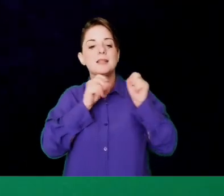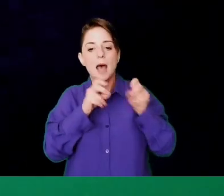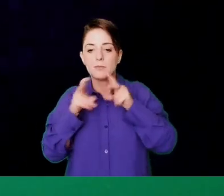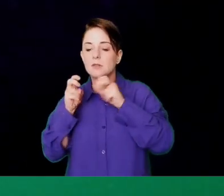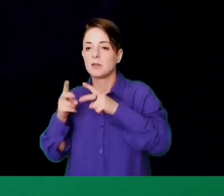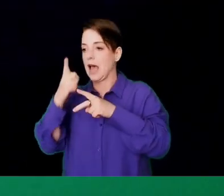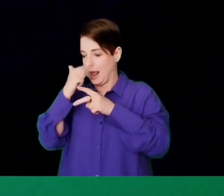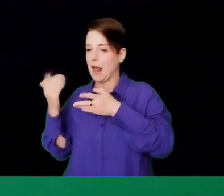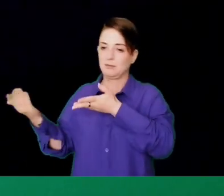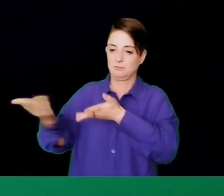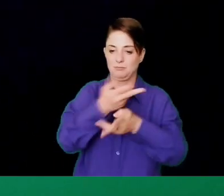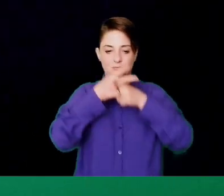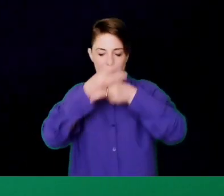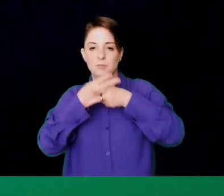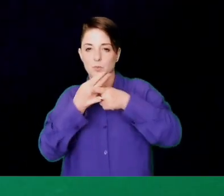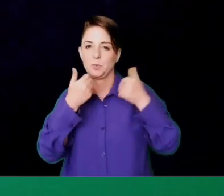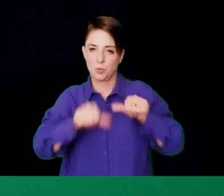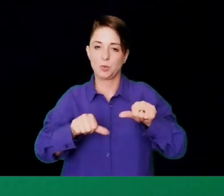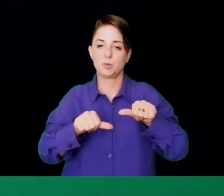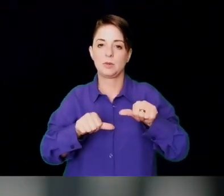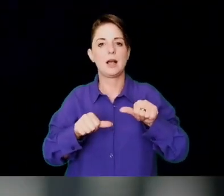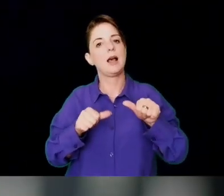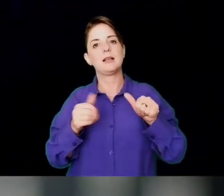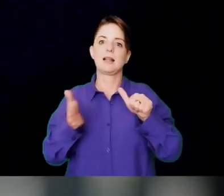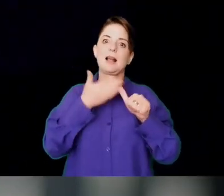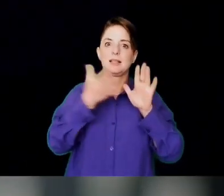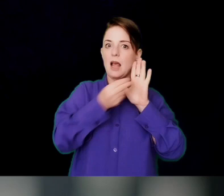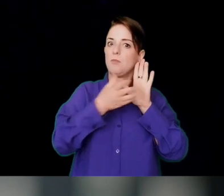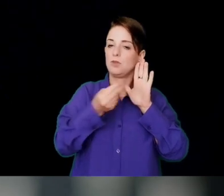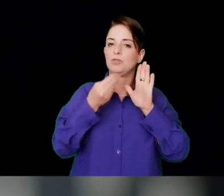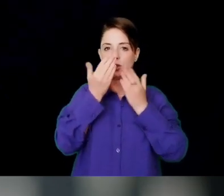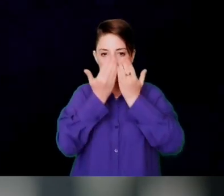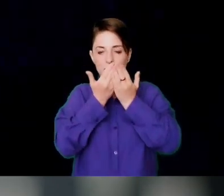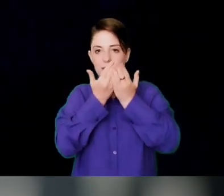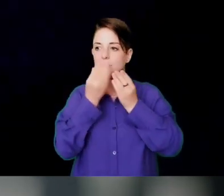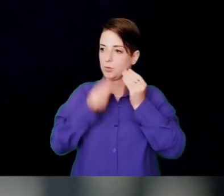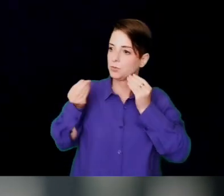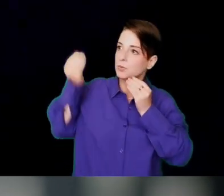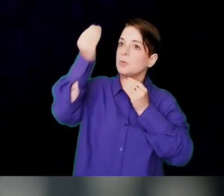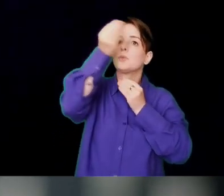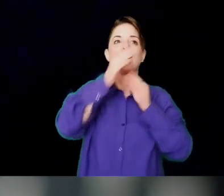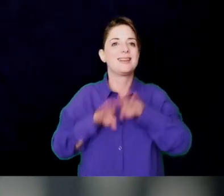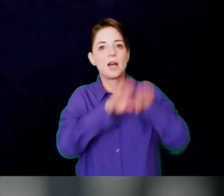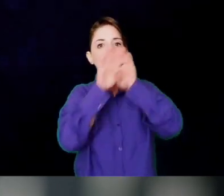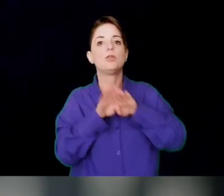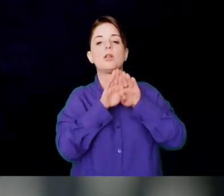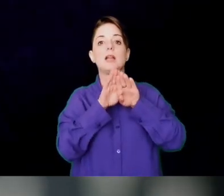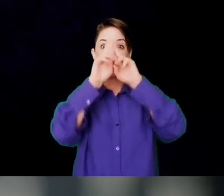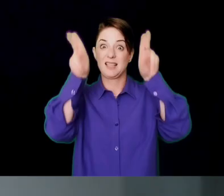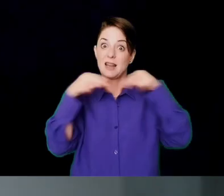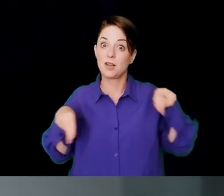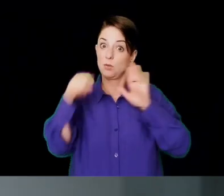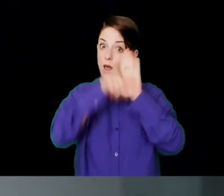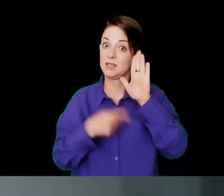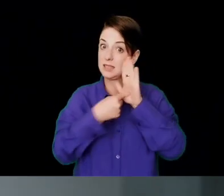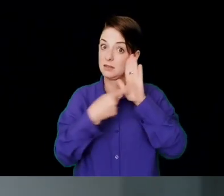with conservation gains. It's an exemplary study that is going to be very important in terms of how we roll this out through national and international policies.